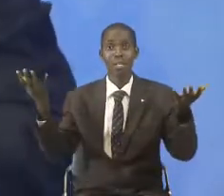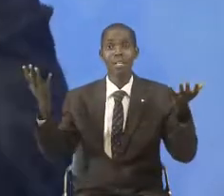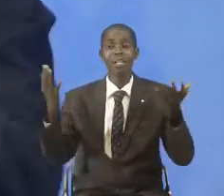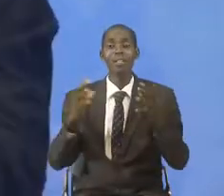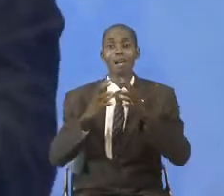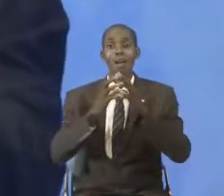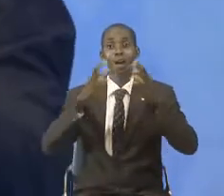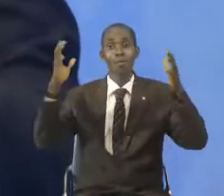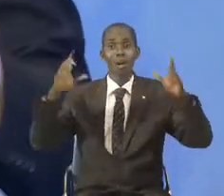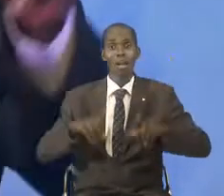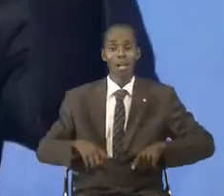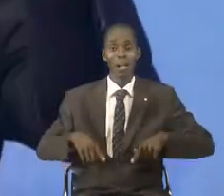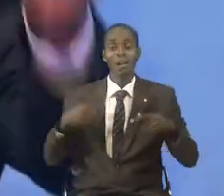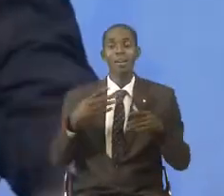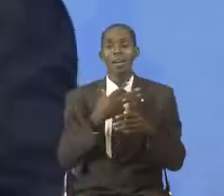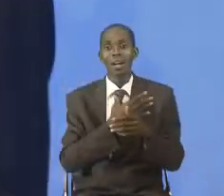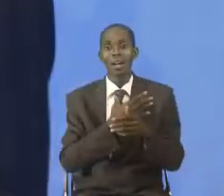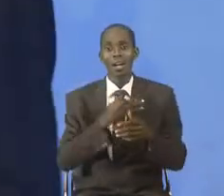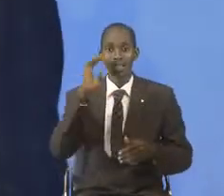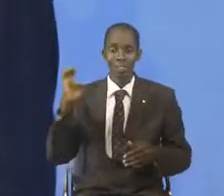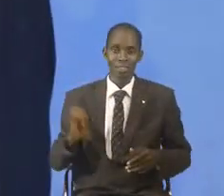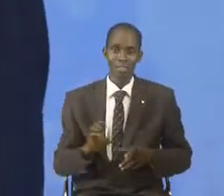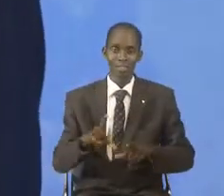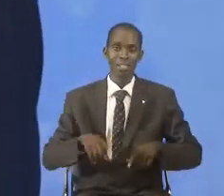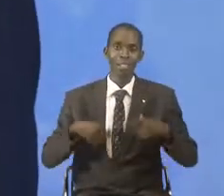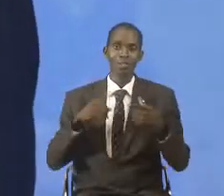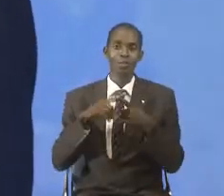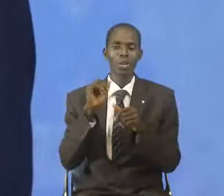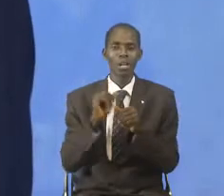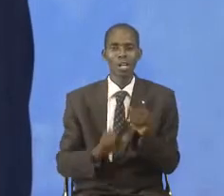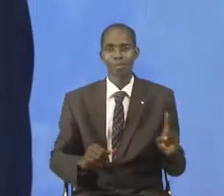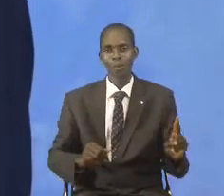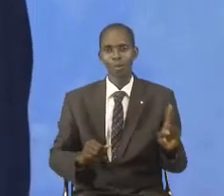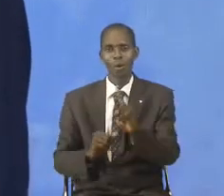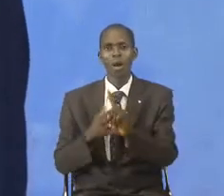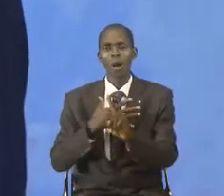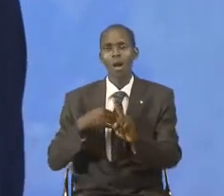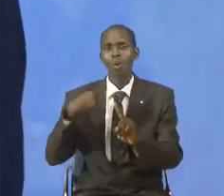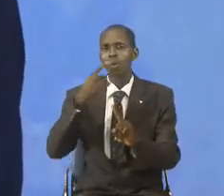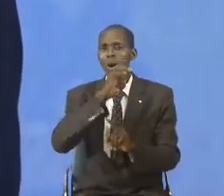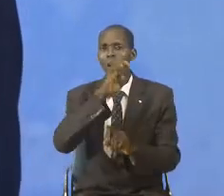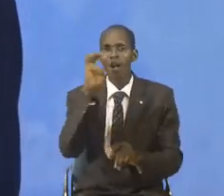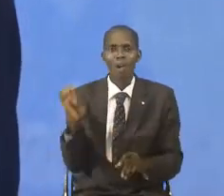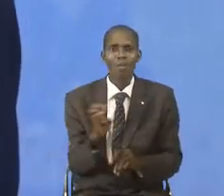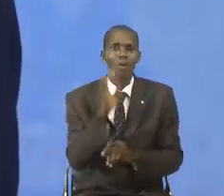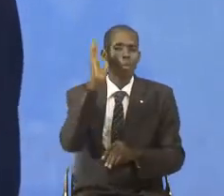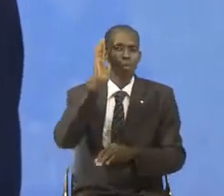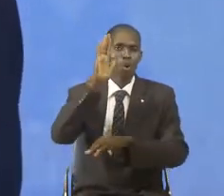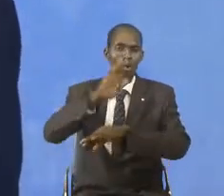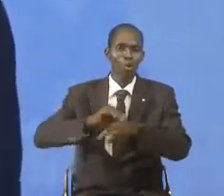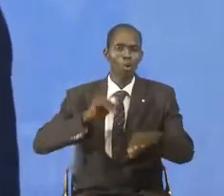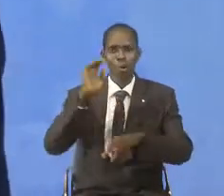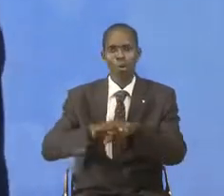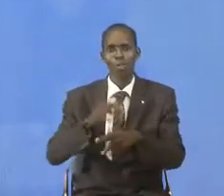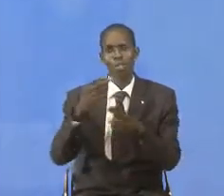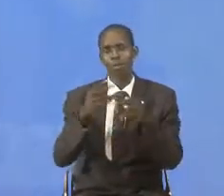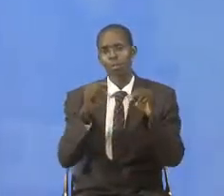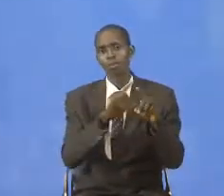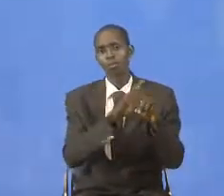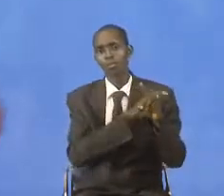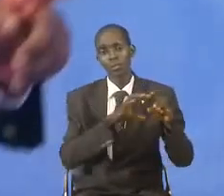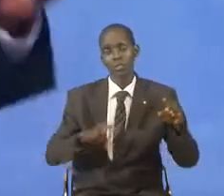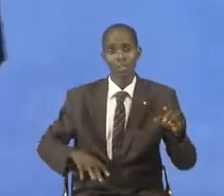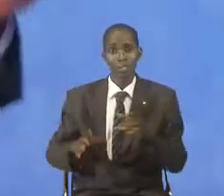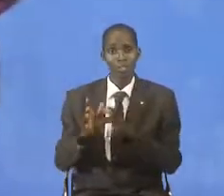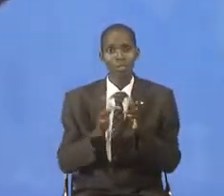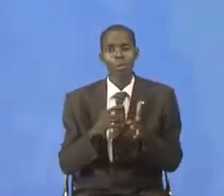Christ is distributing abundant life and eternal life to everyone. And